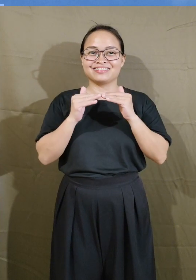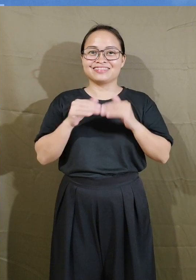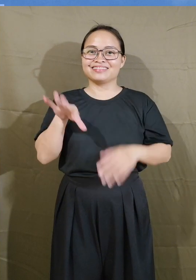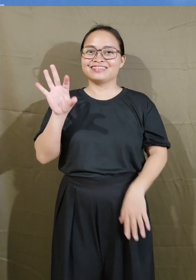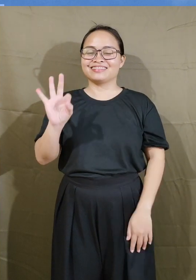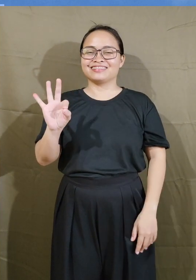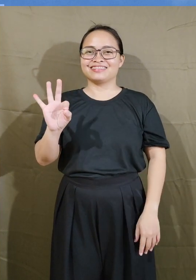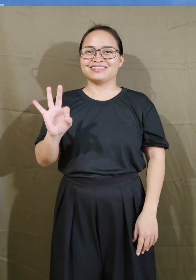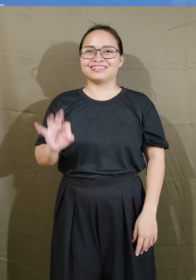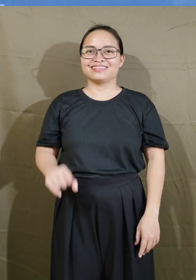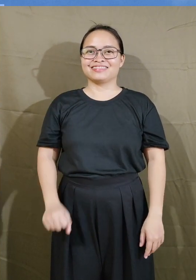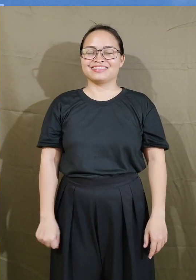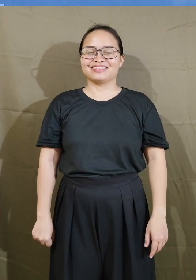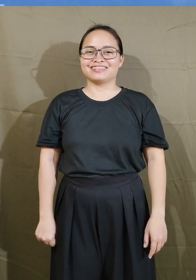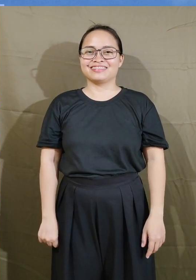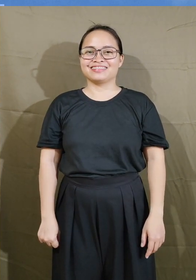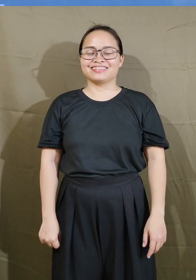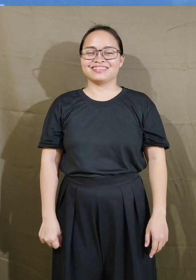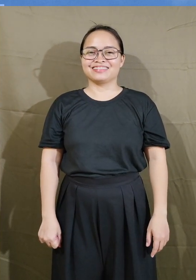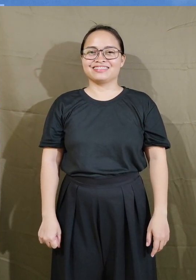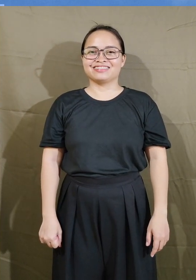we are left with 9.